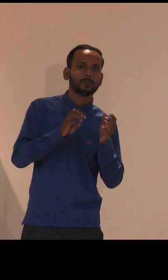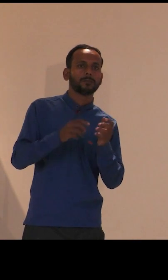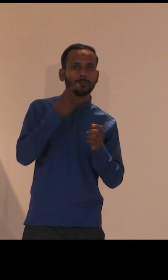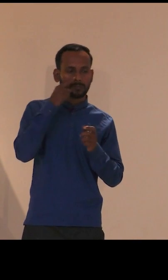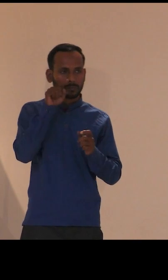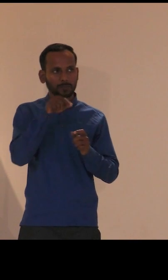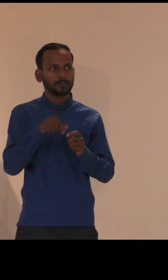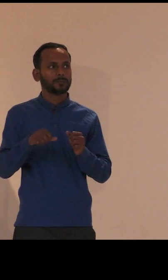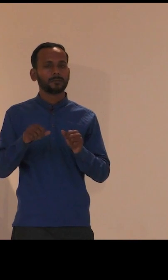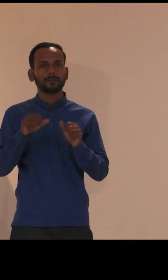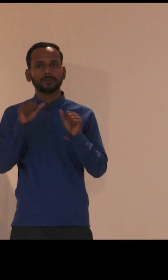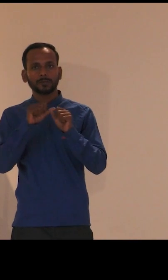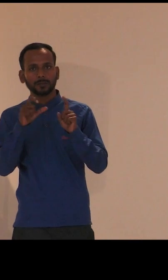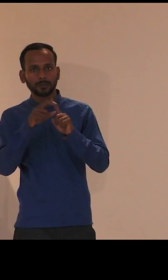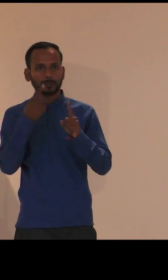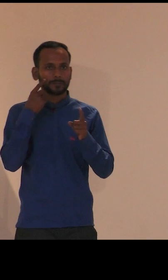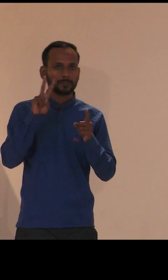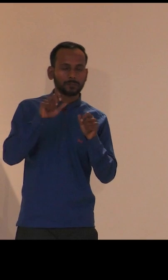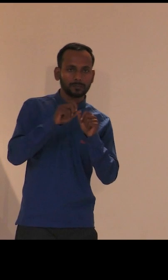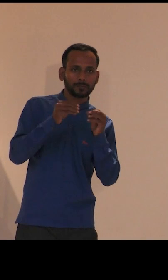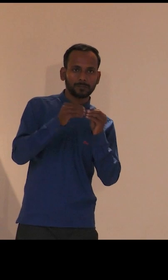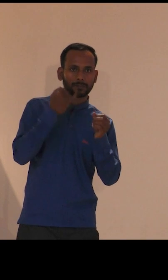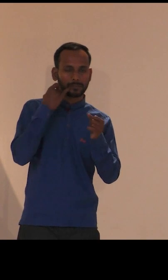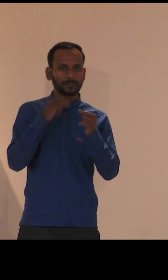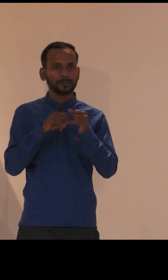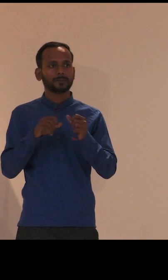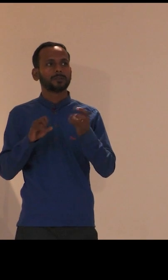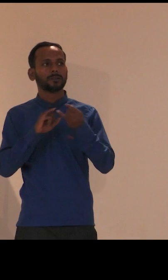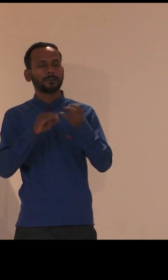forests in Karnataka, and she